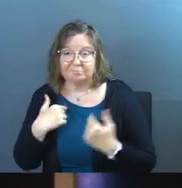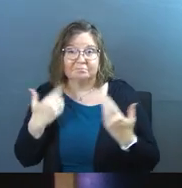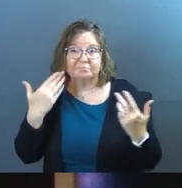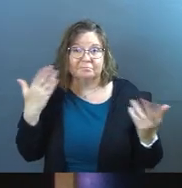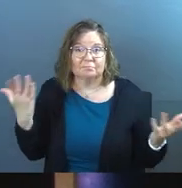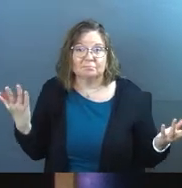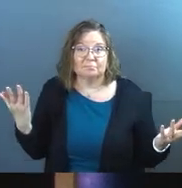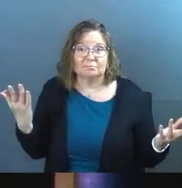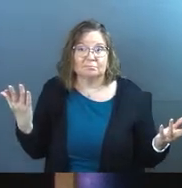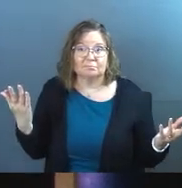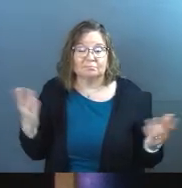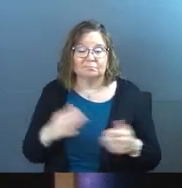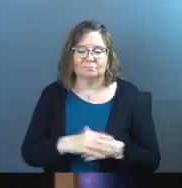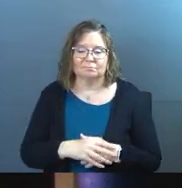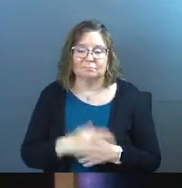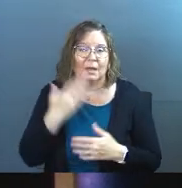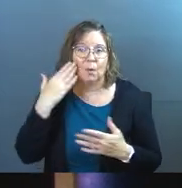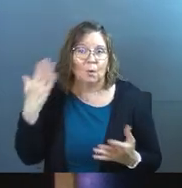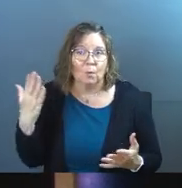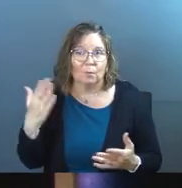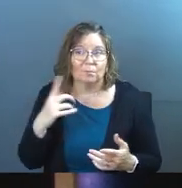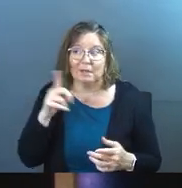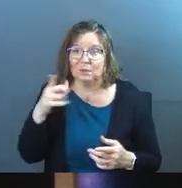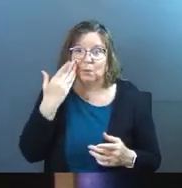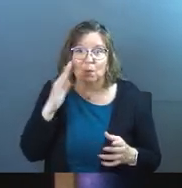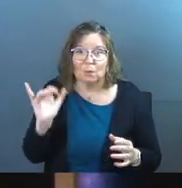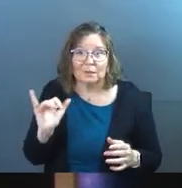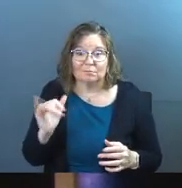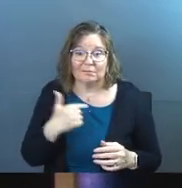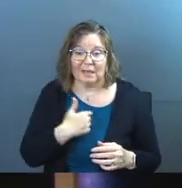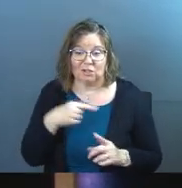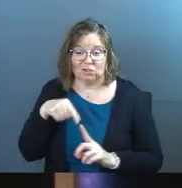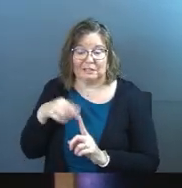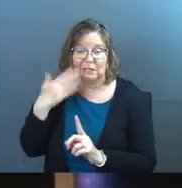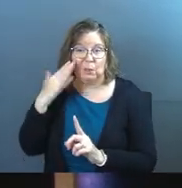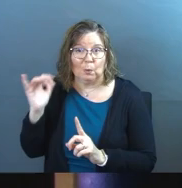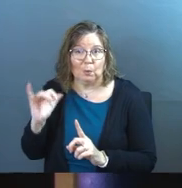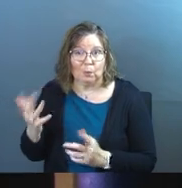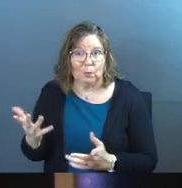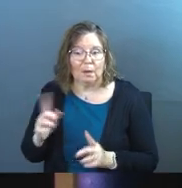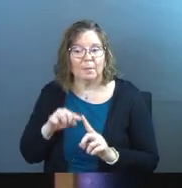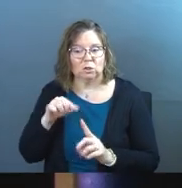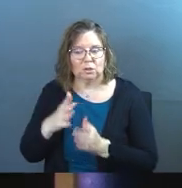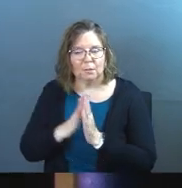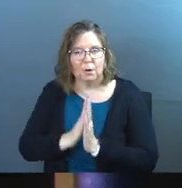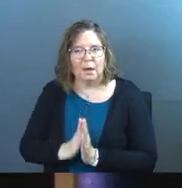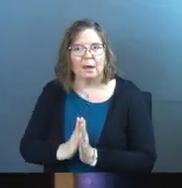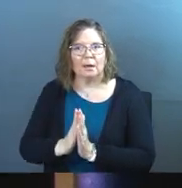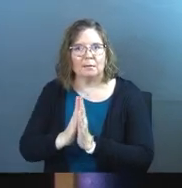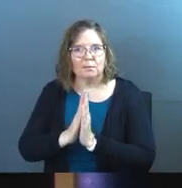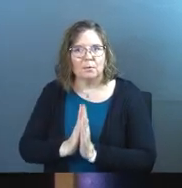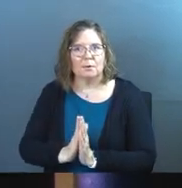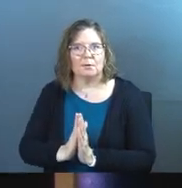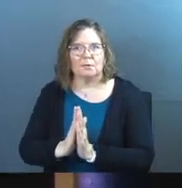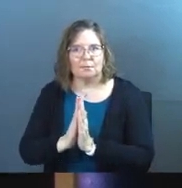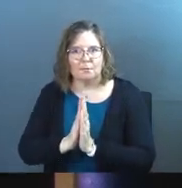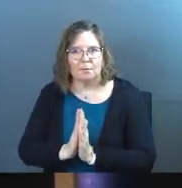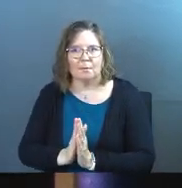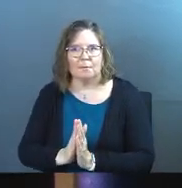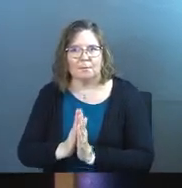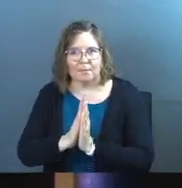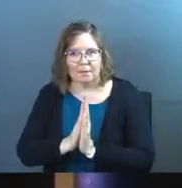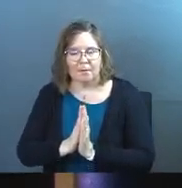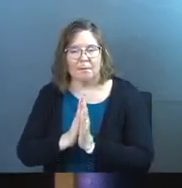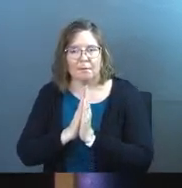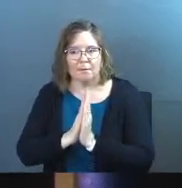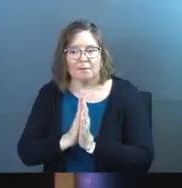don't know. I don't know. And neither do you. And neither does she. But she prayed, and then she prayed some more, and then she